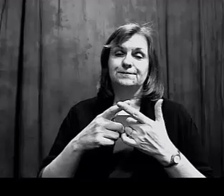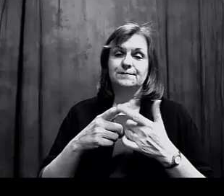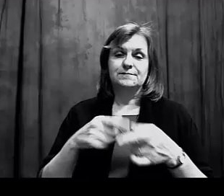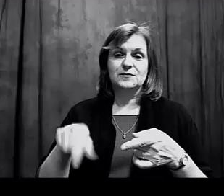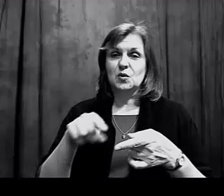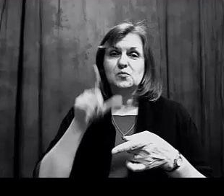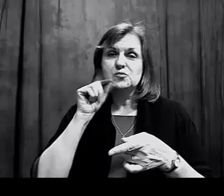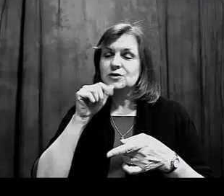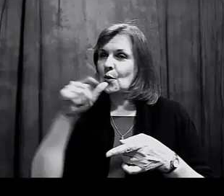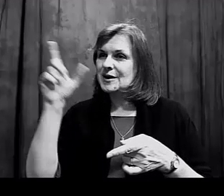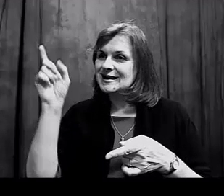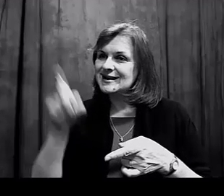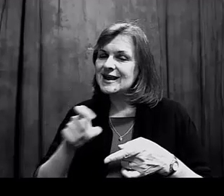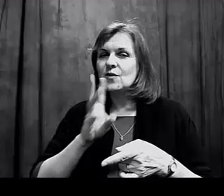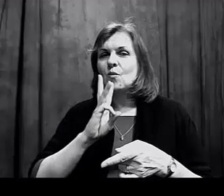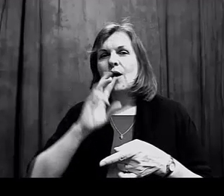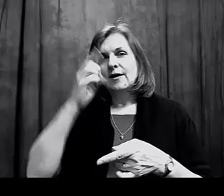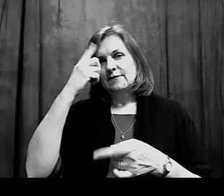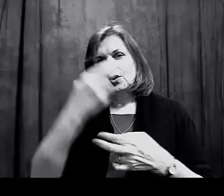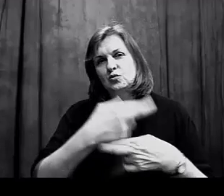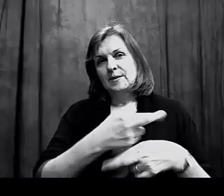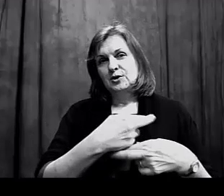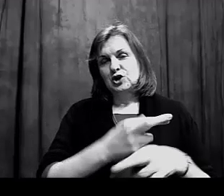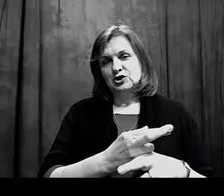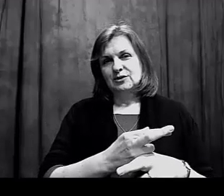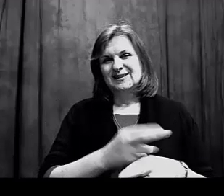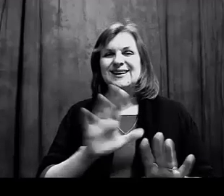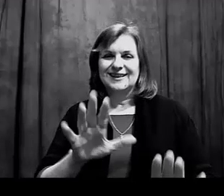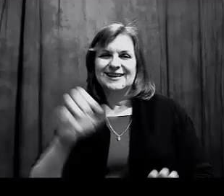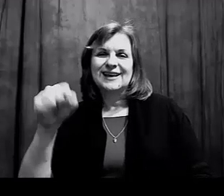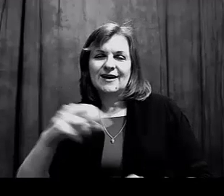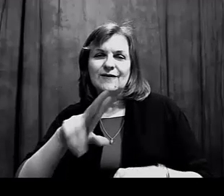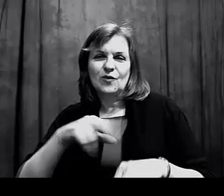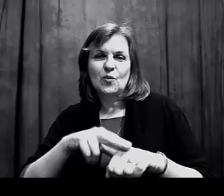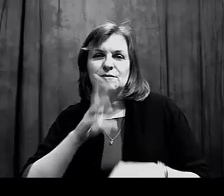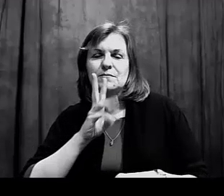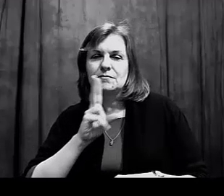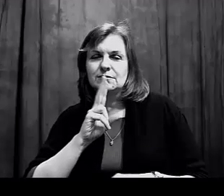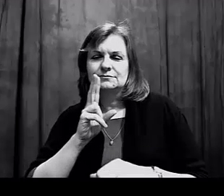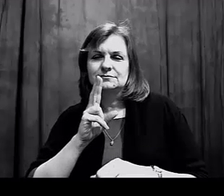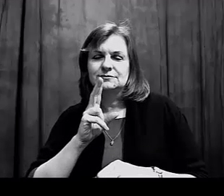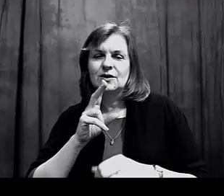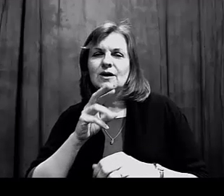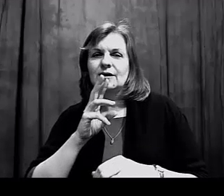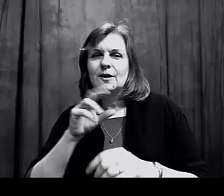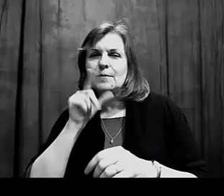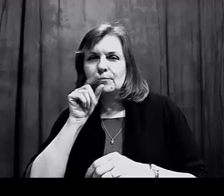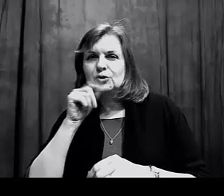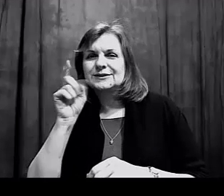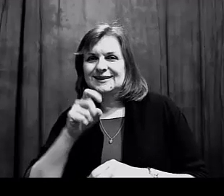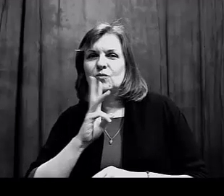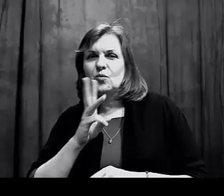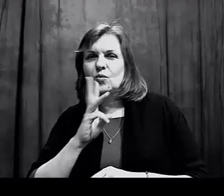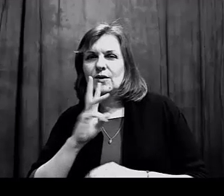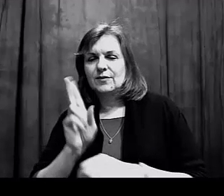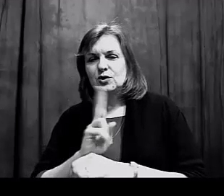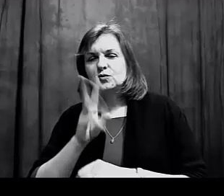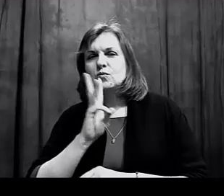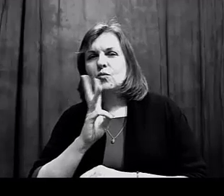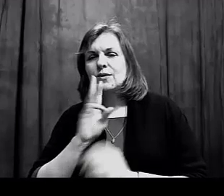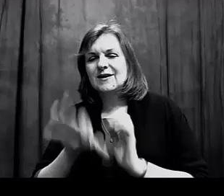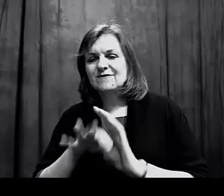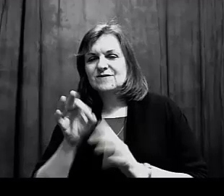this idea of this just complete removal from need of water for reproduction and so